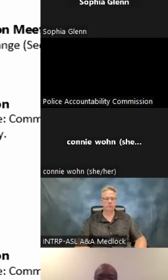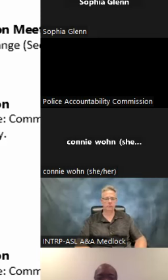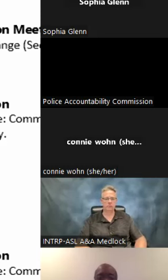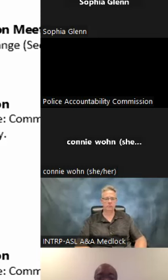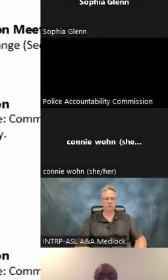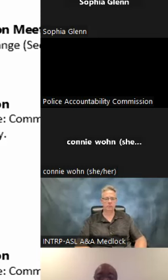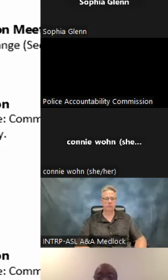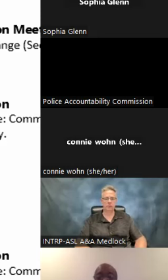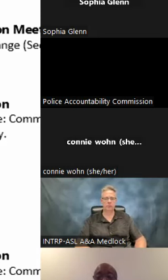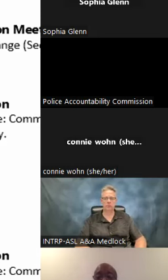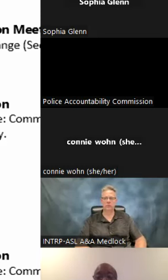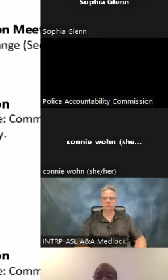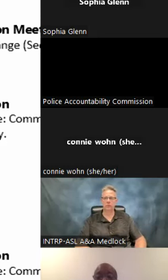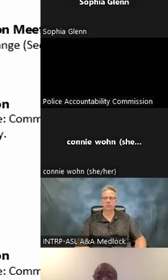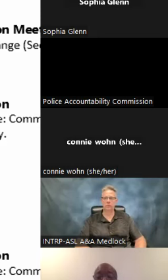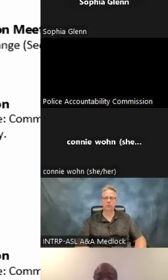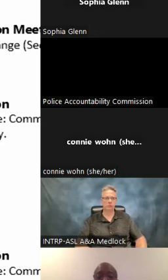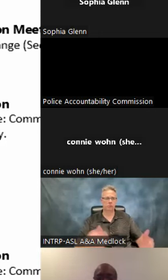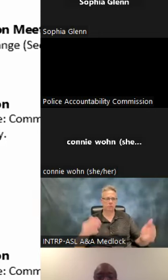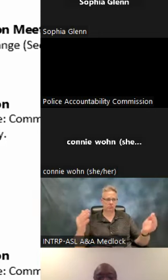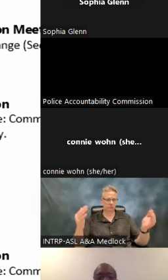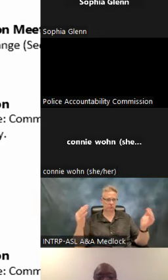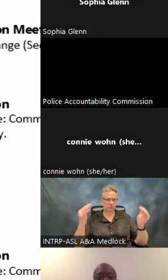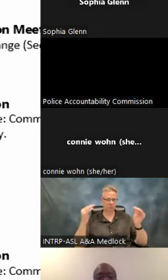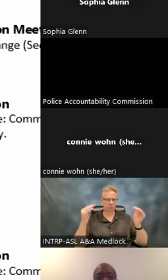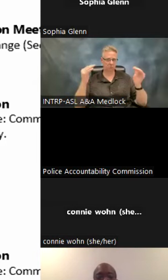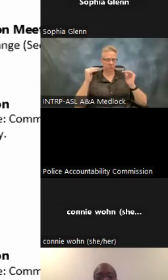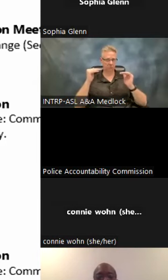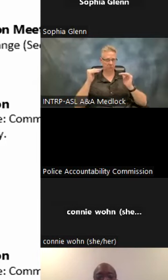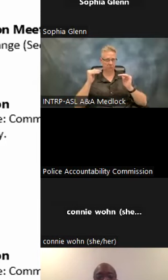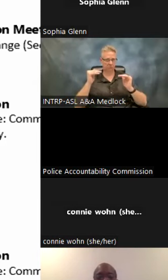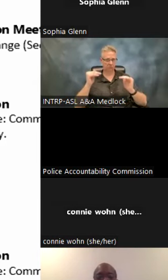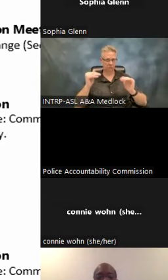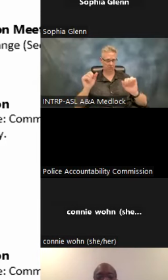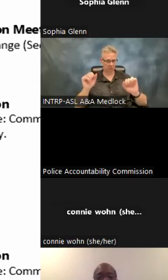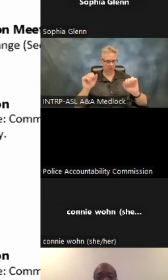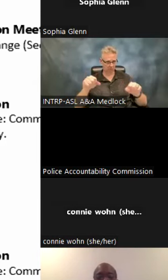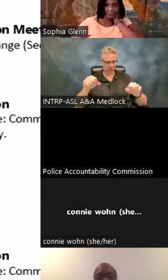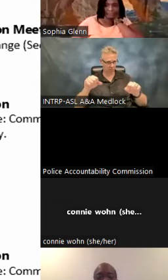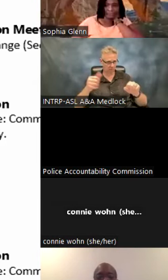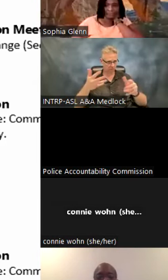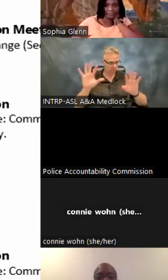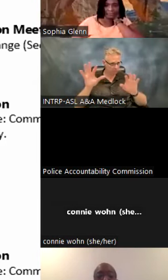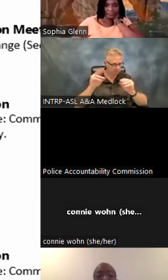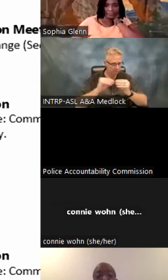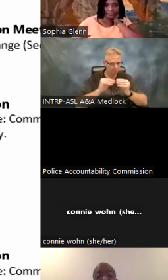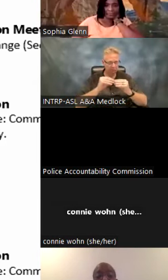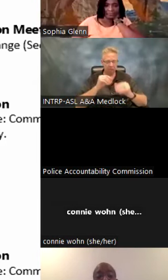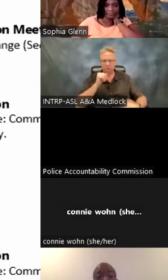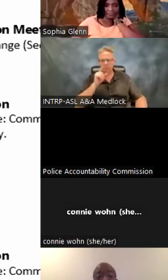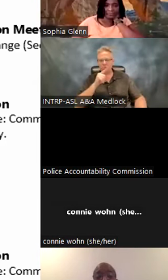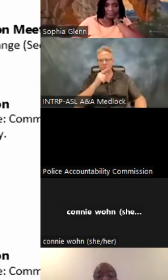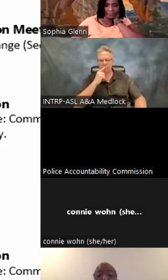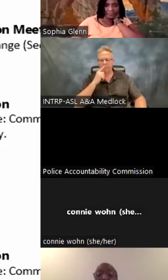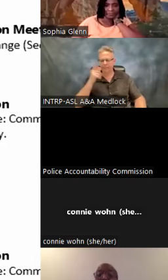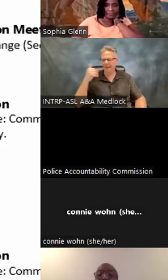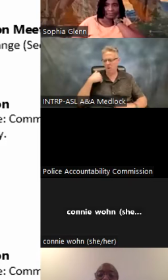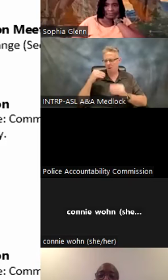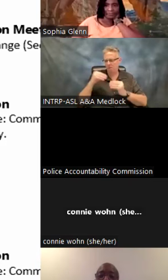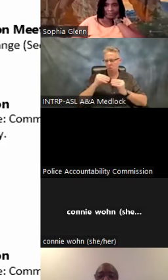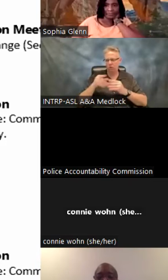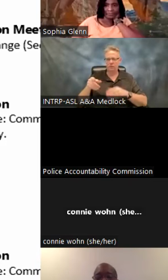And I guess, can we move on? I don't know if we finish or there's more. There is more.